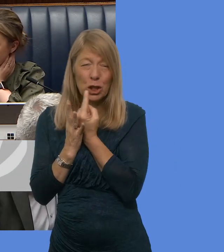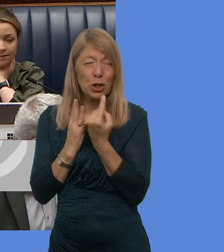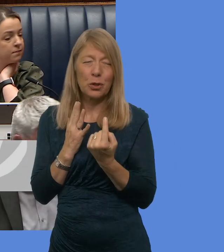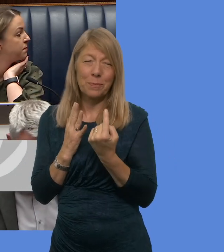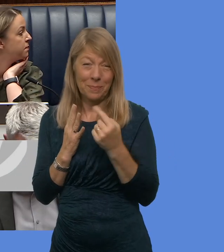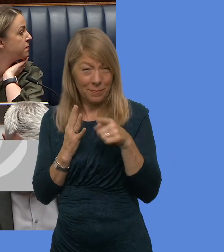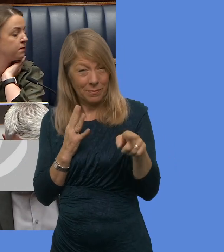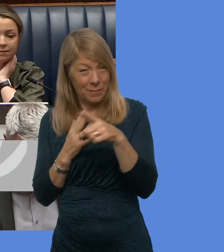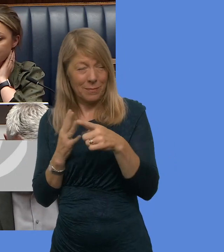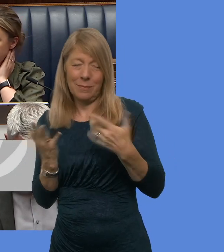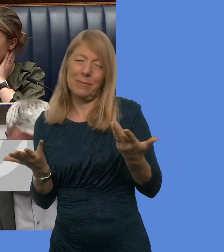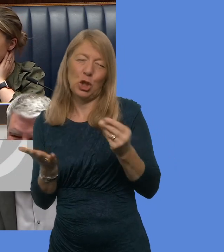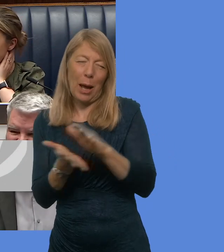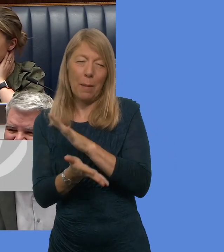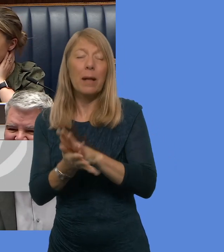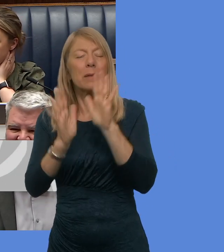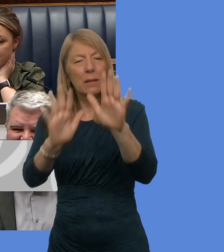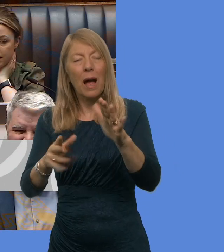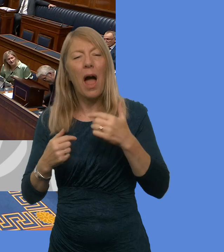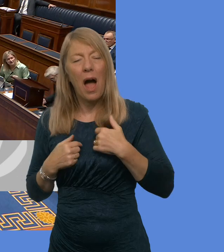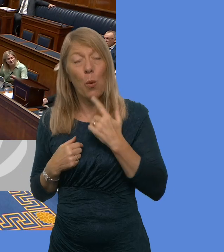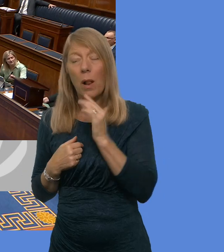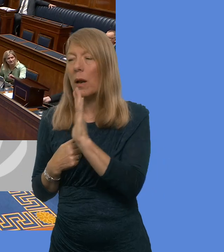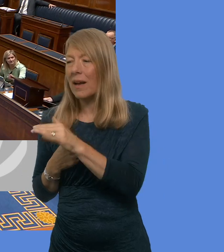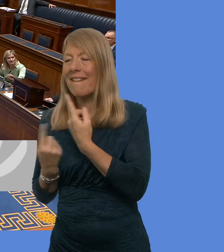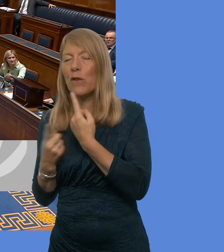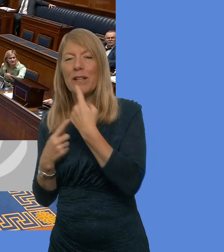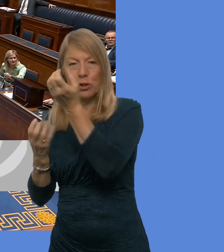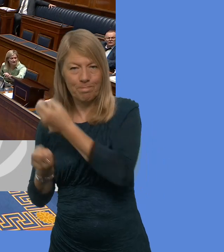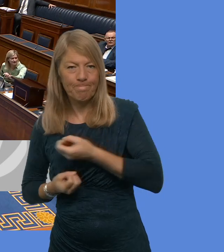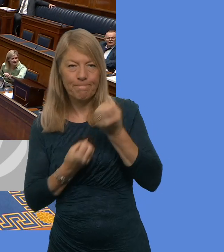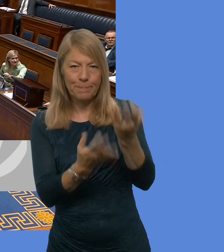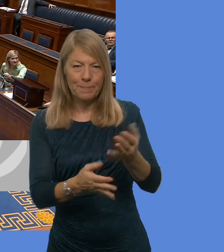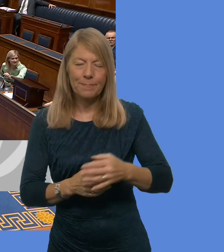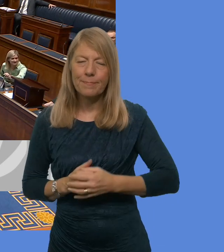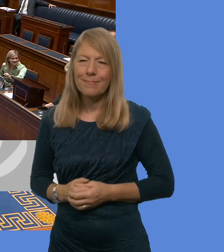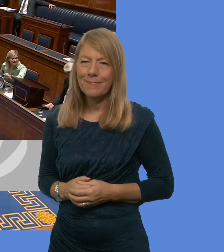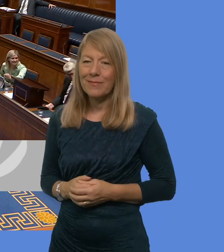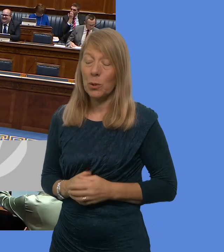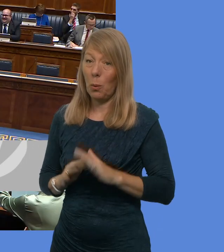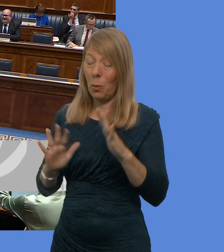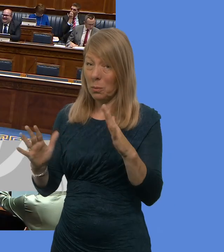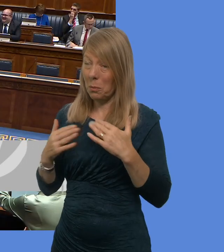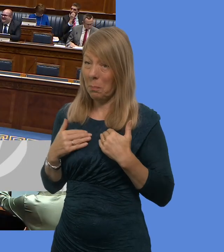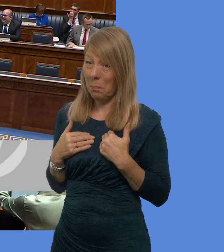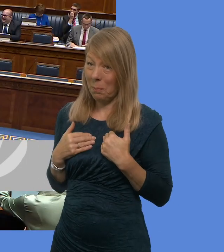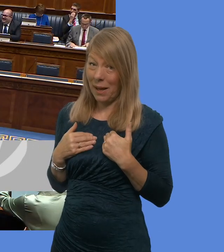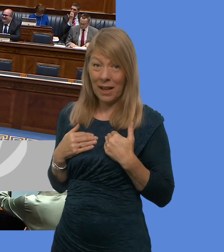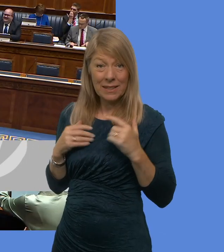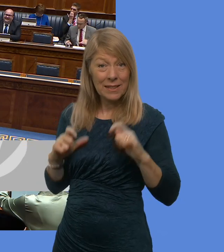information the members requested and forward it on to them. Normally myself does the rebuking, Mr. O'Dowd, but I'll allow you away with it this time because you were